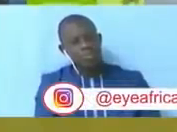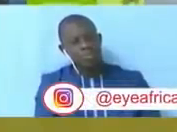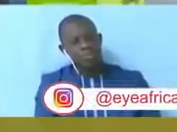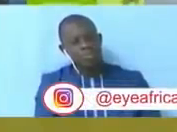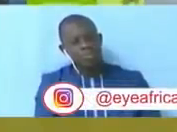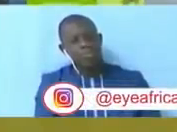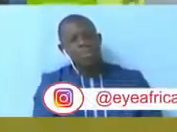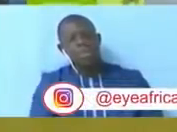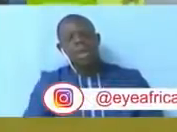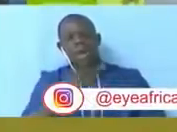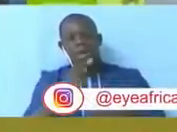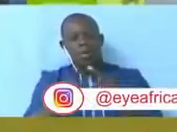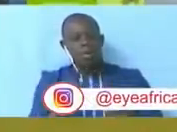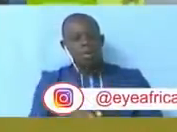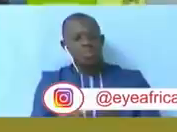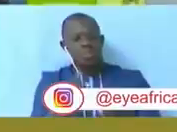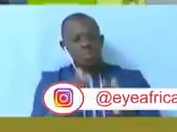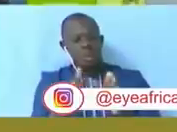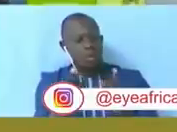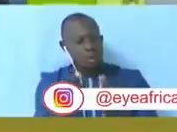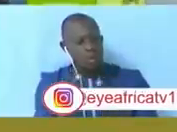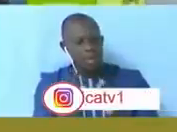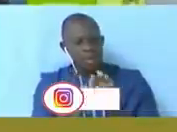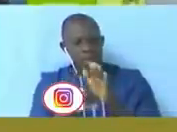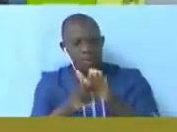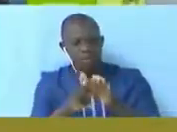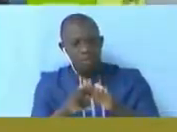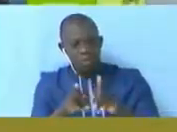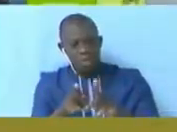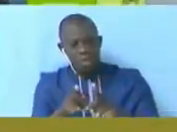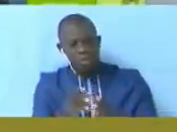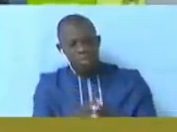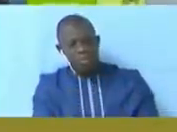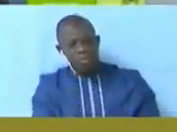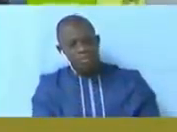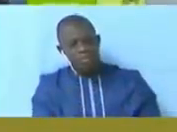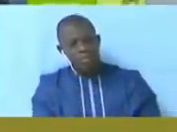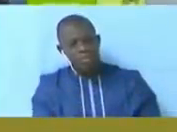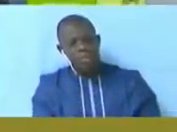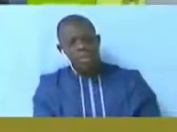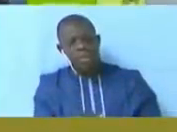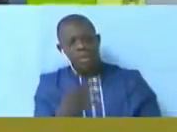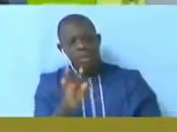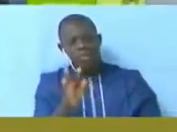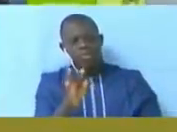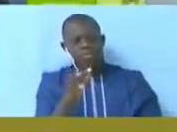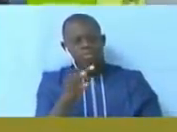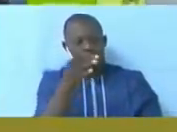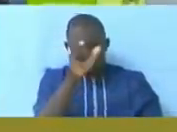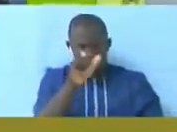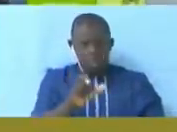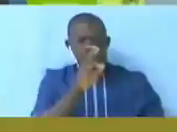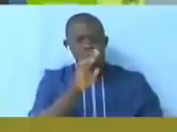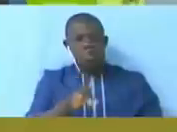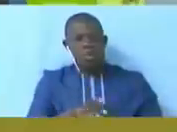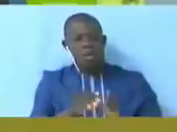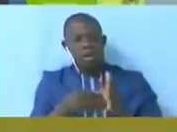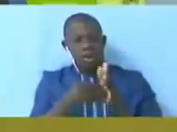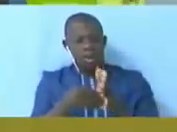corporate matters. For instance, where there is negligence on the part of a body corporate and it has